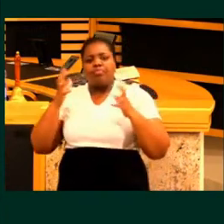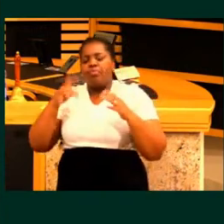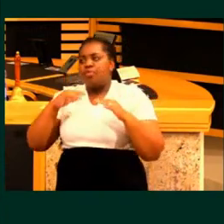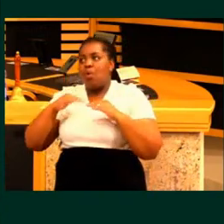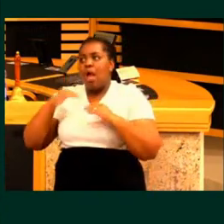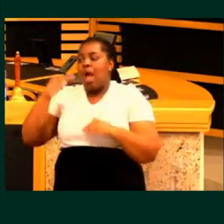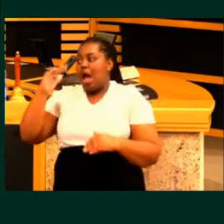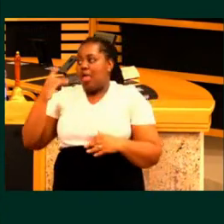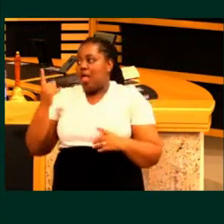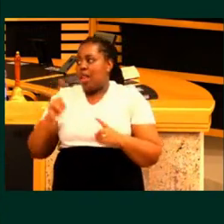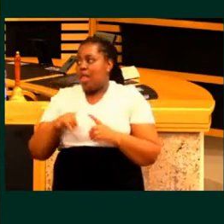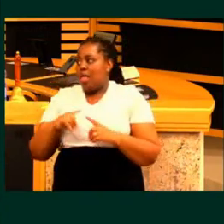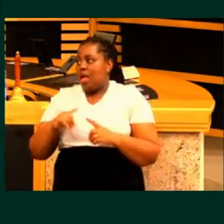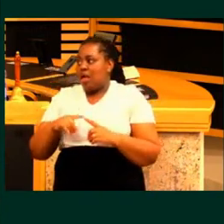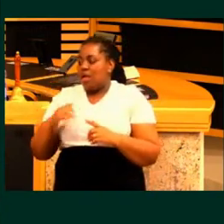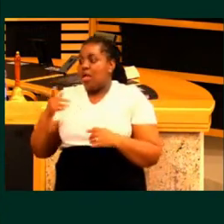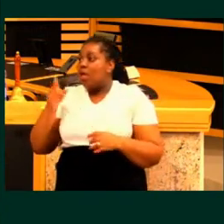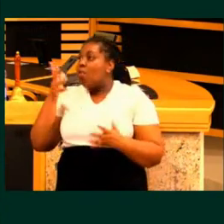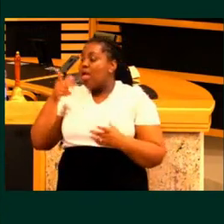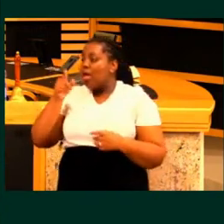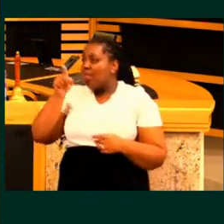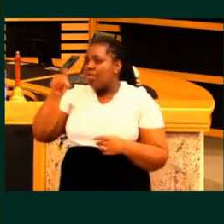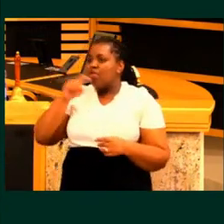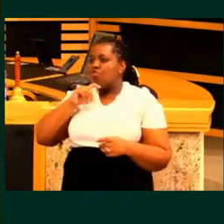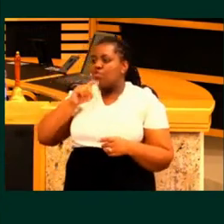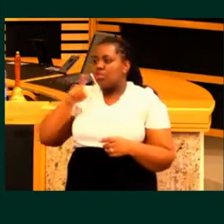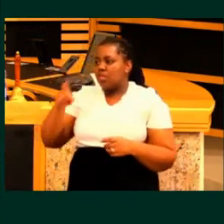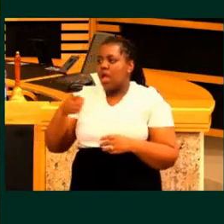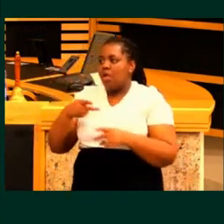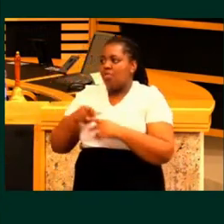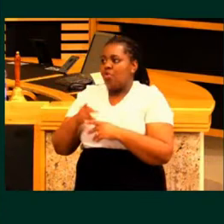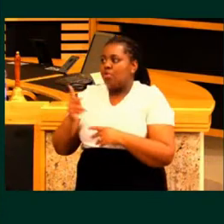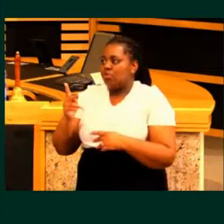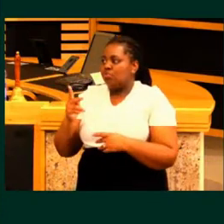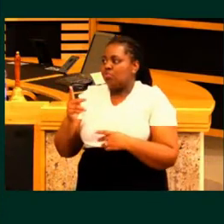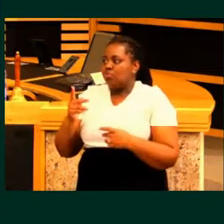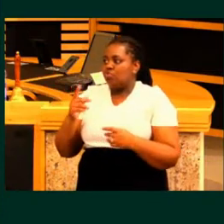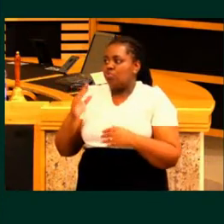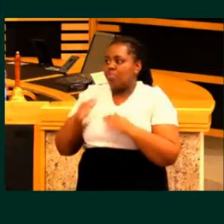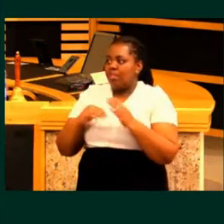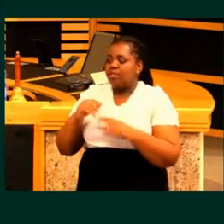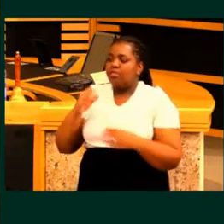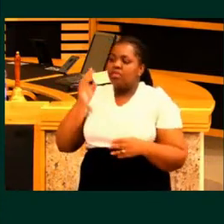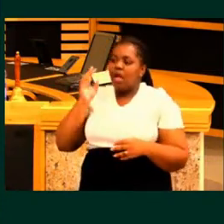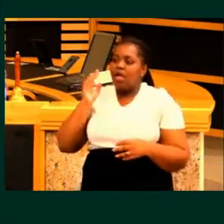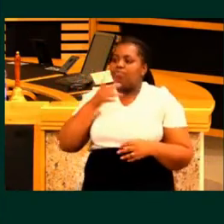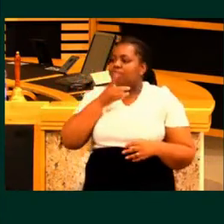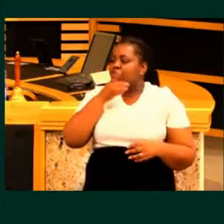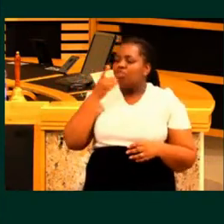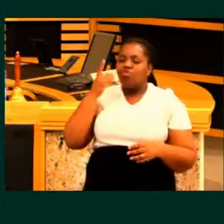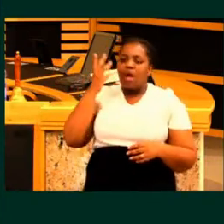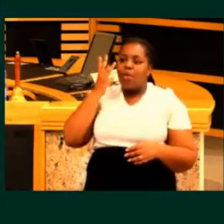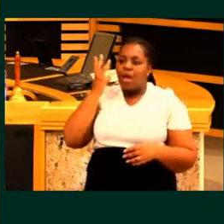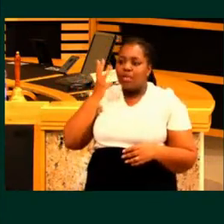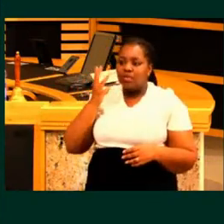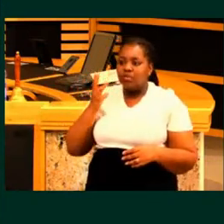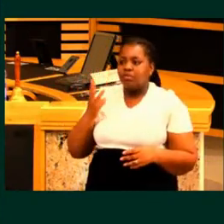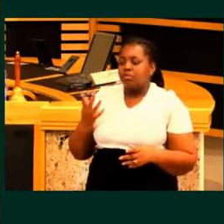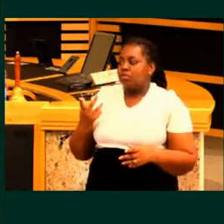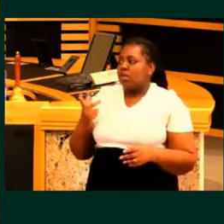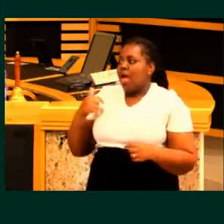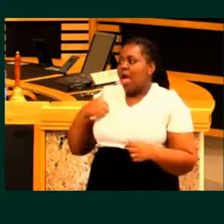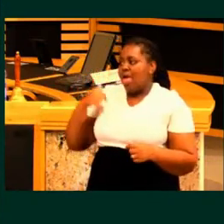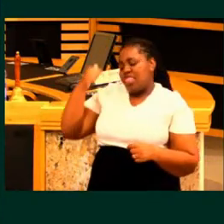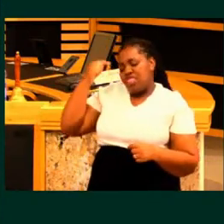higher like Abu Dhabi where they use this product to to build runways uh for airlanes and I